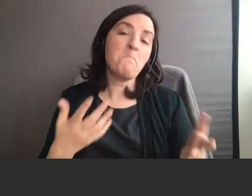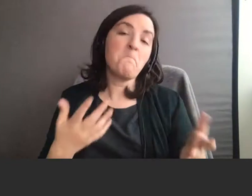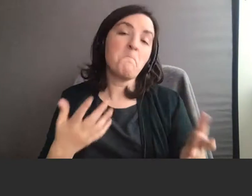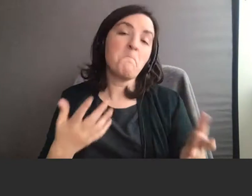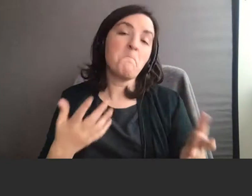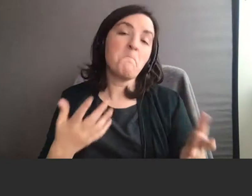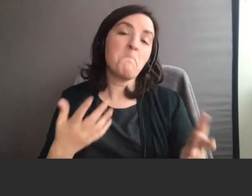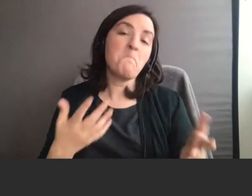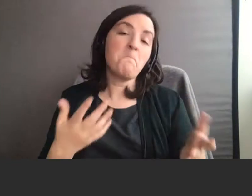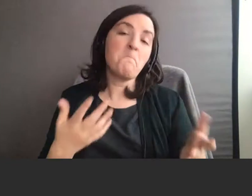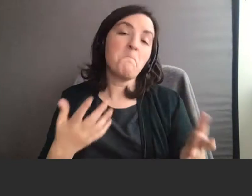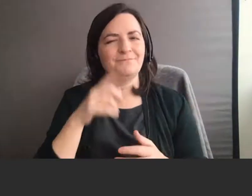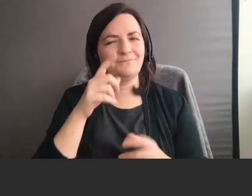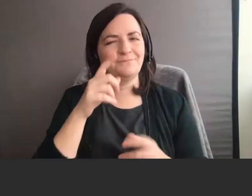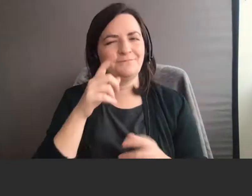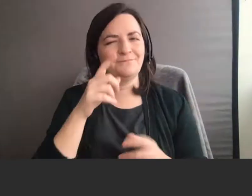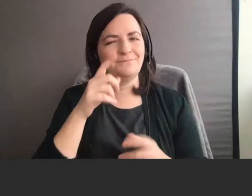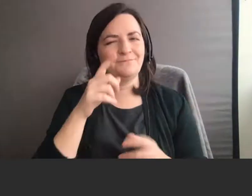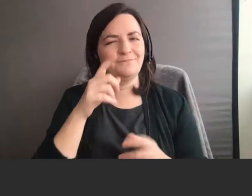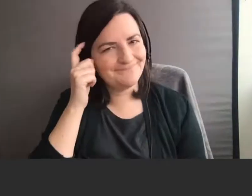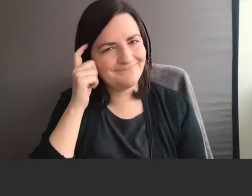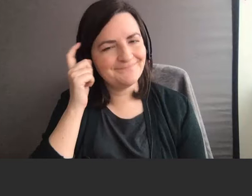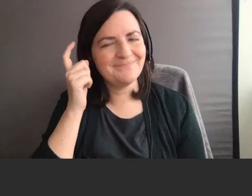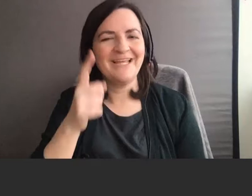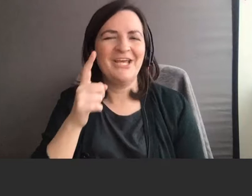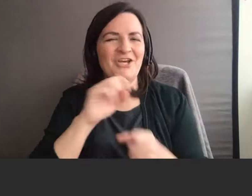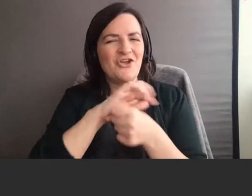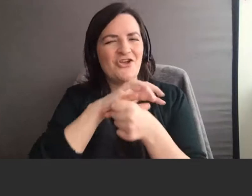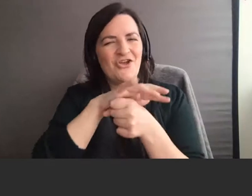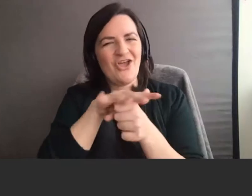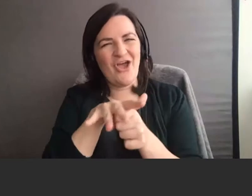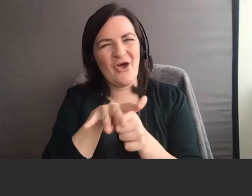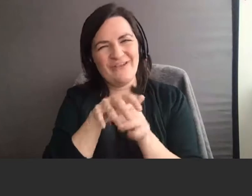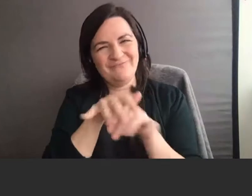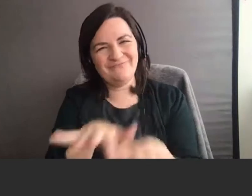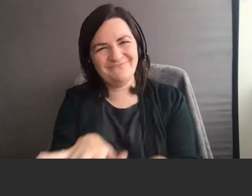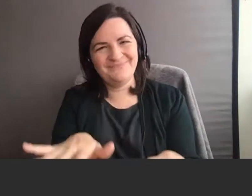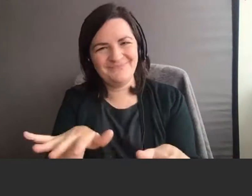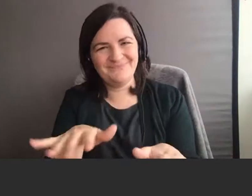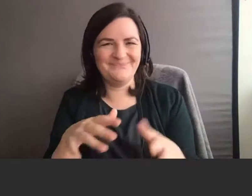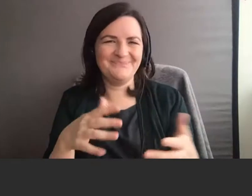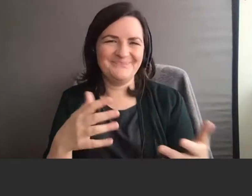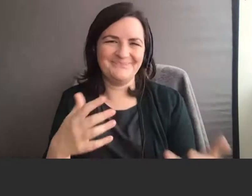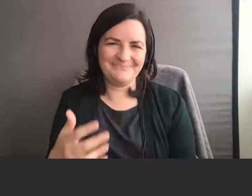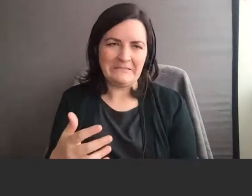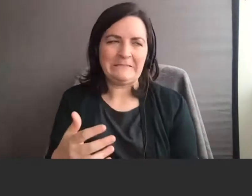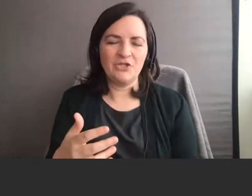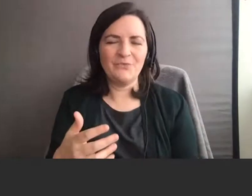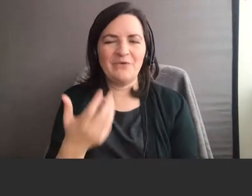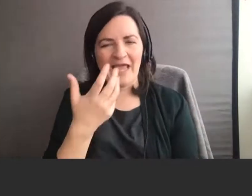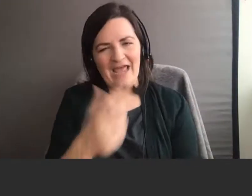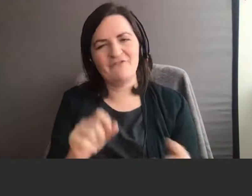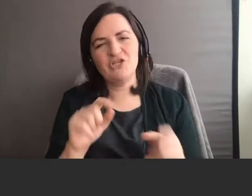Think about COVID-19 and think about the challenges that sets for us.